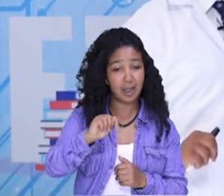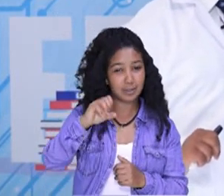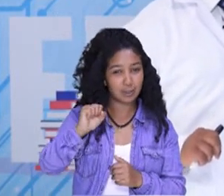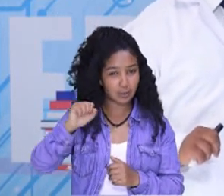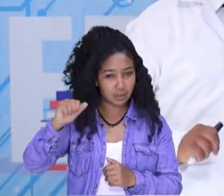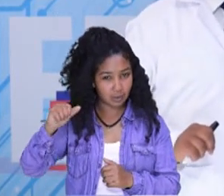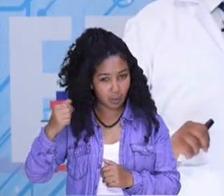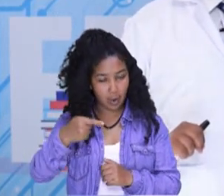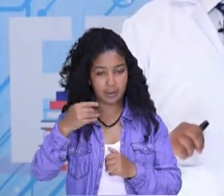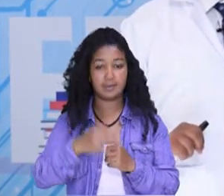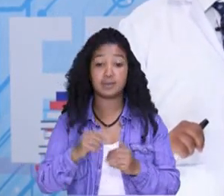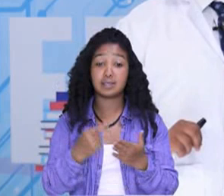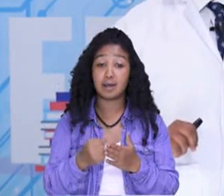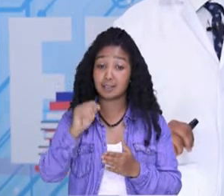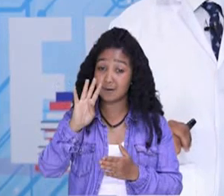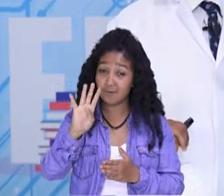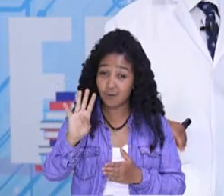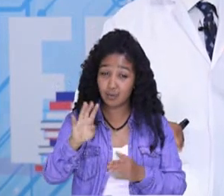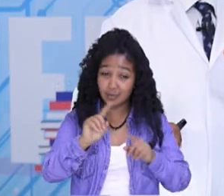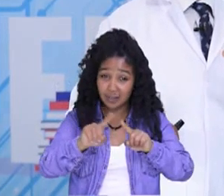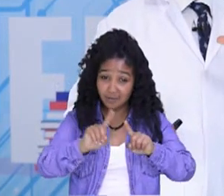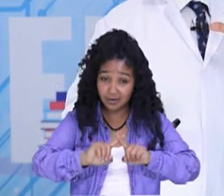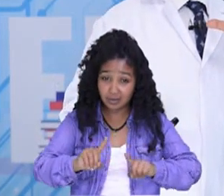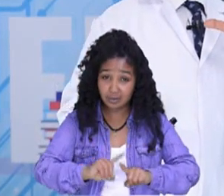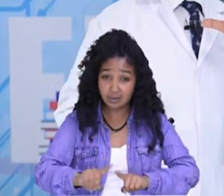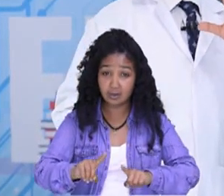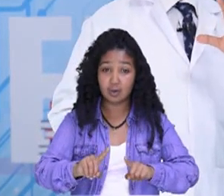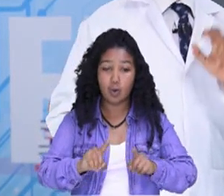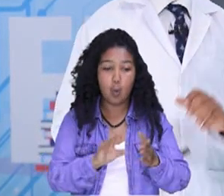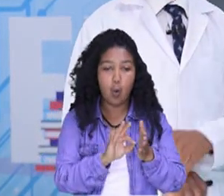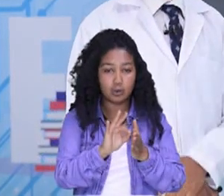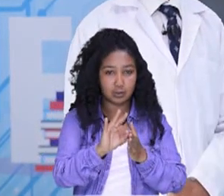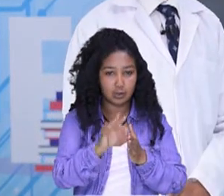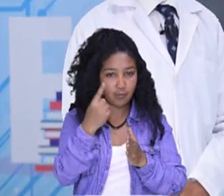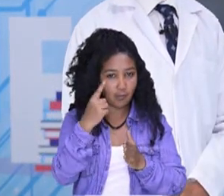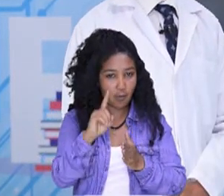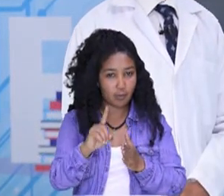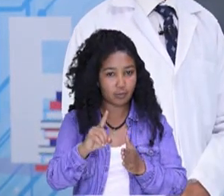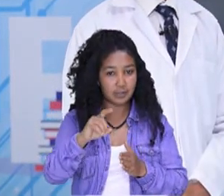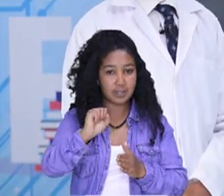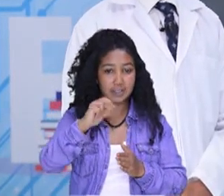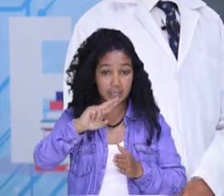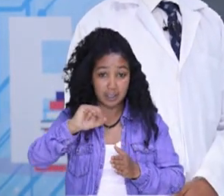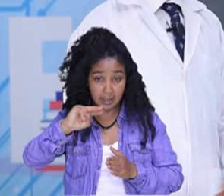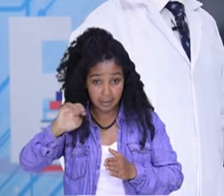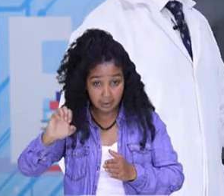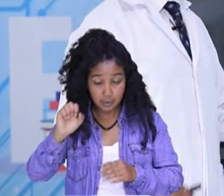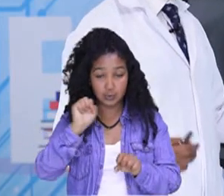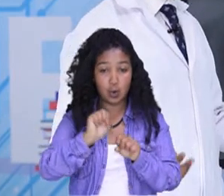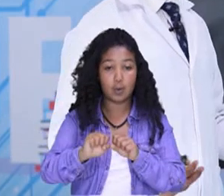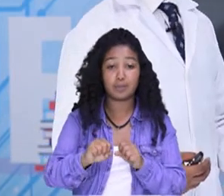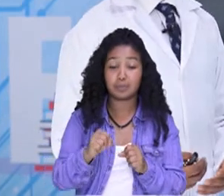thymine, cytosine, guanine. These are the 4 different codes for serine.